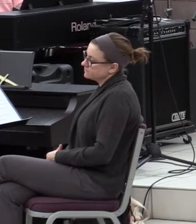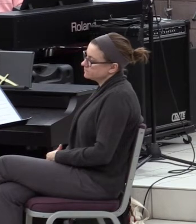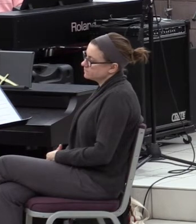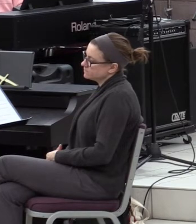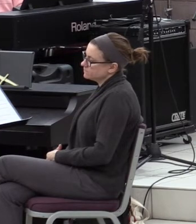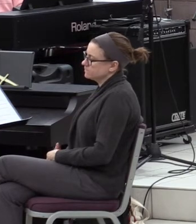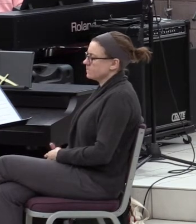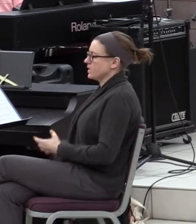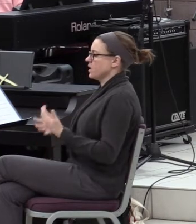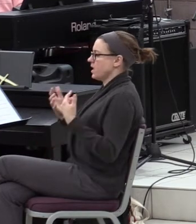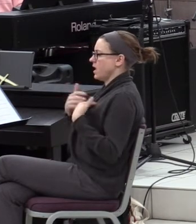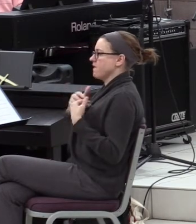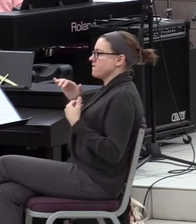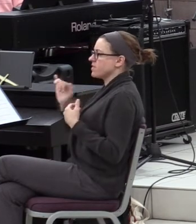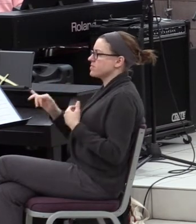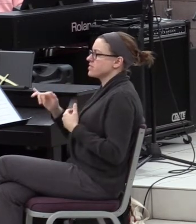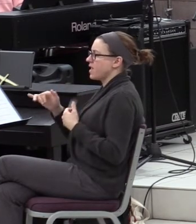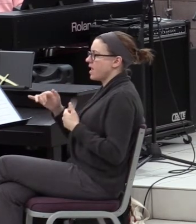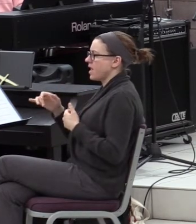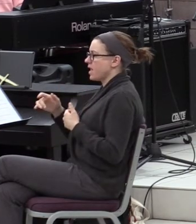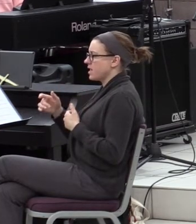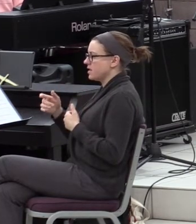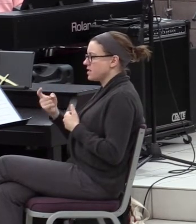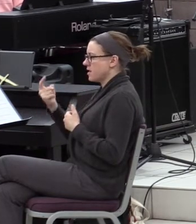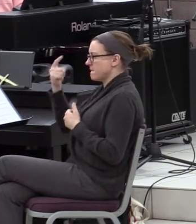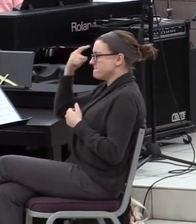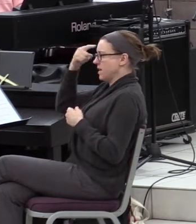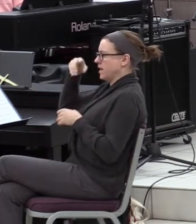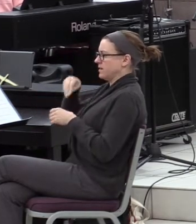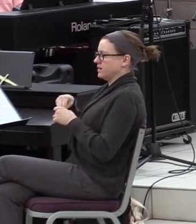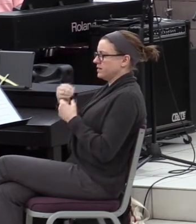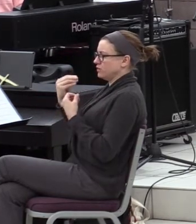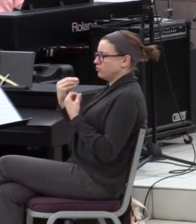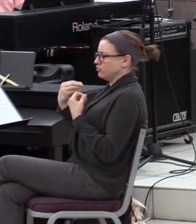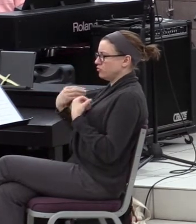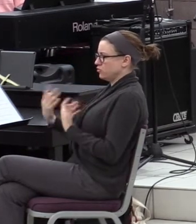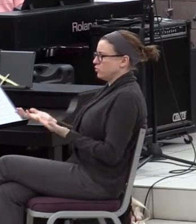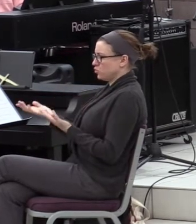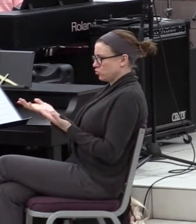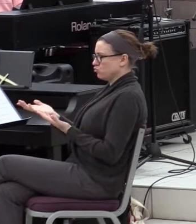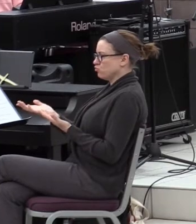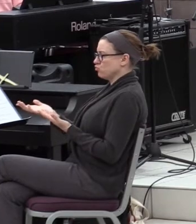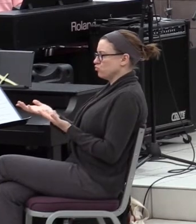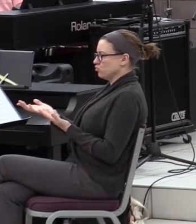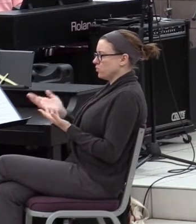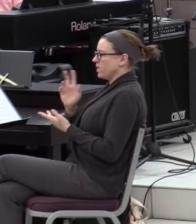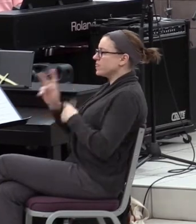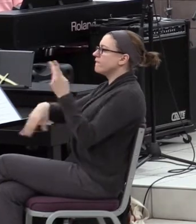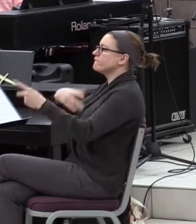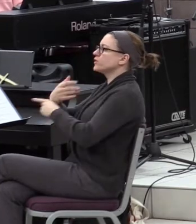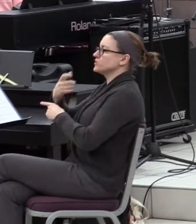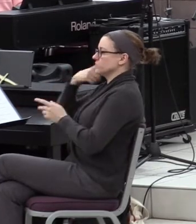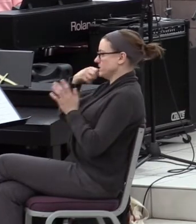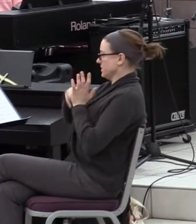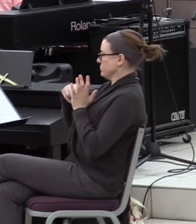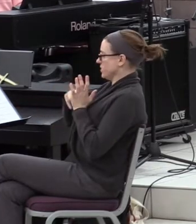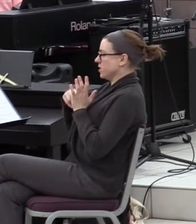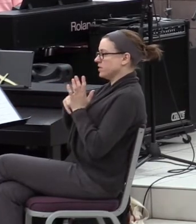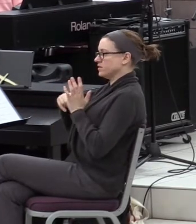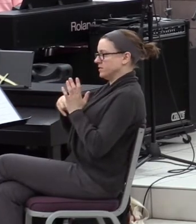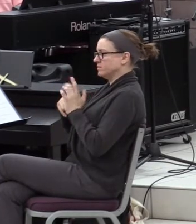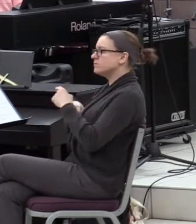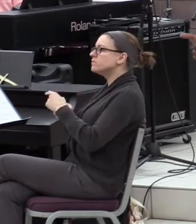Have this mind in you. The version that was read a few moments ago said, have